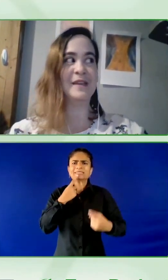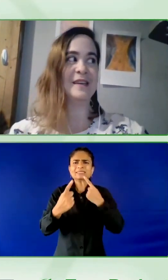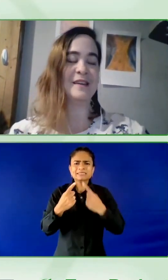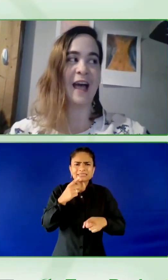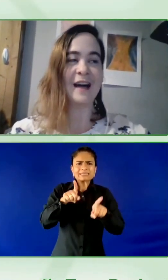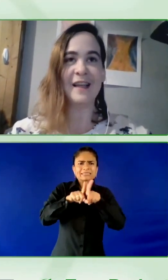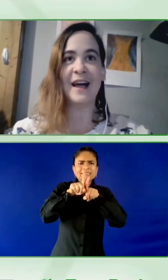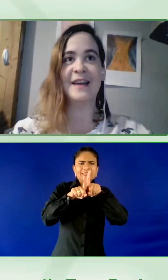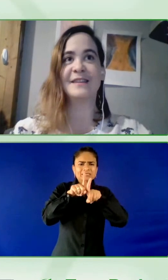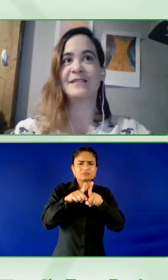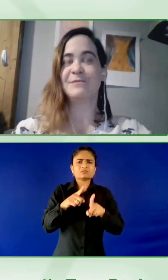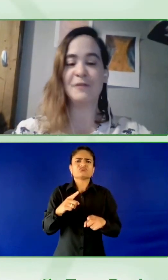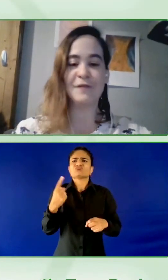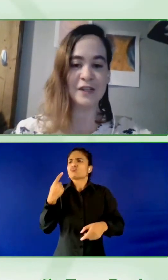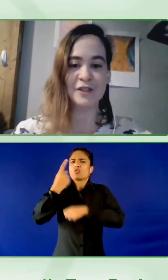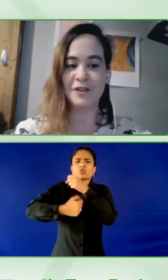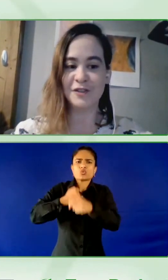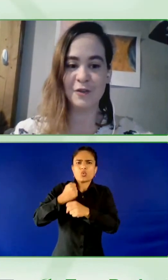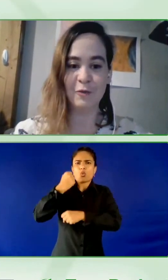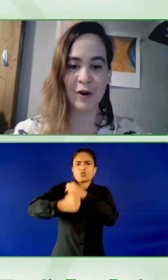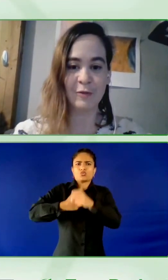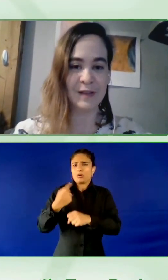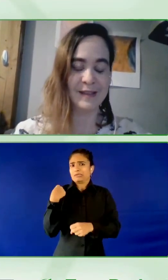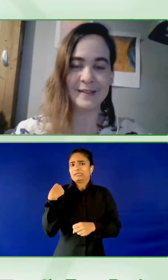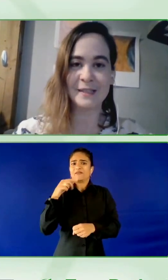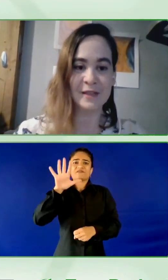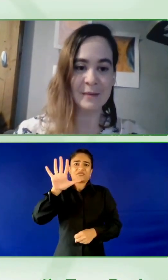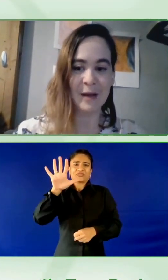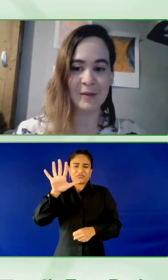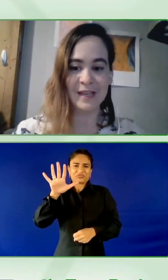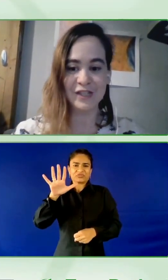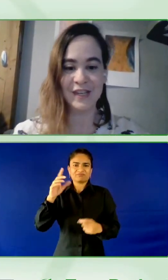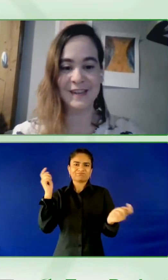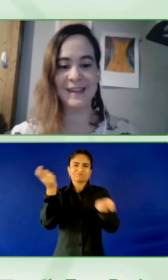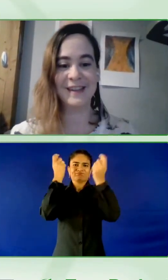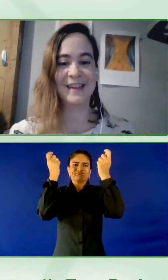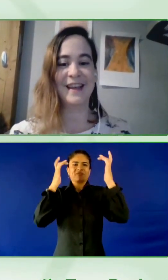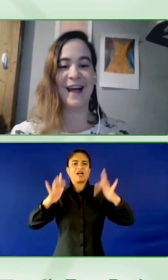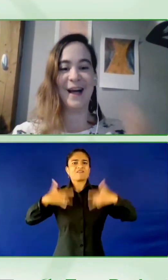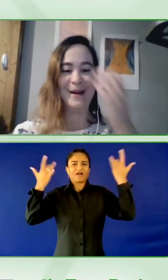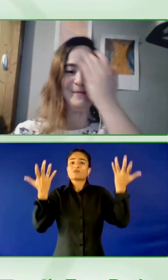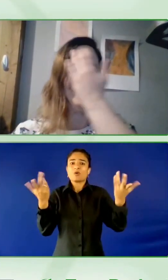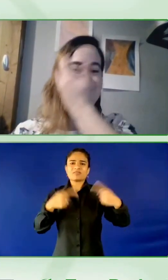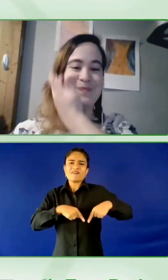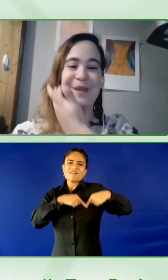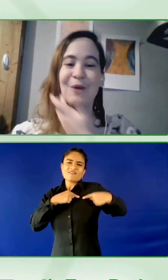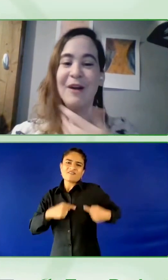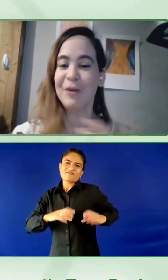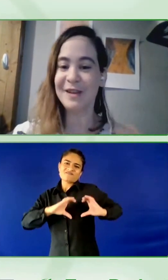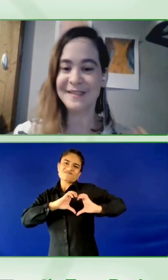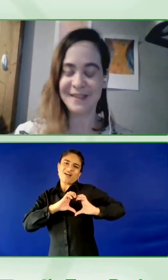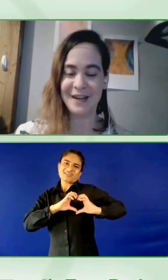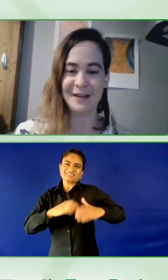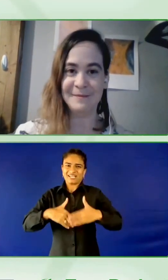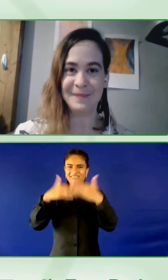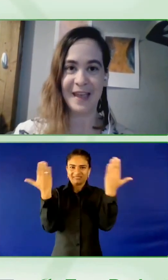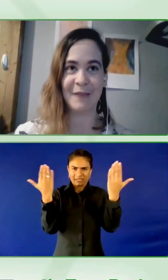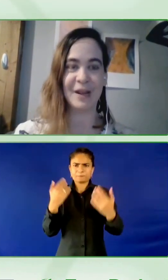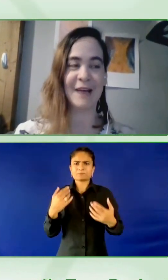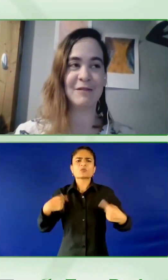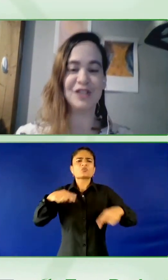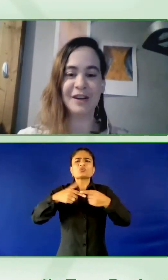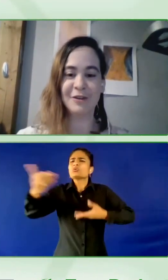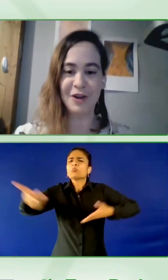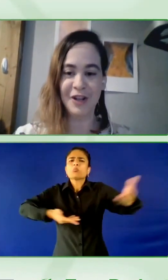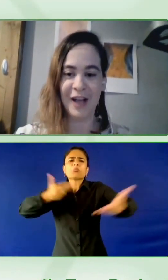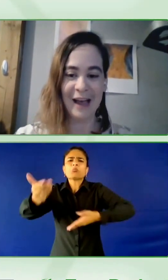It could be allies, professionals who work in the disability population, whoever wants to come. And